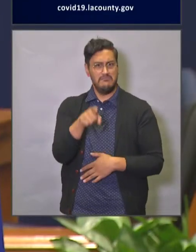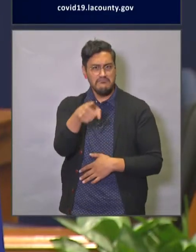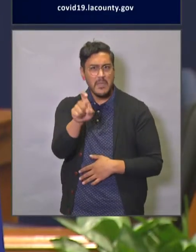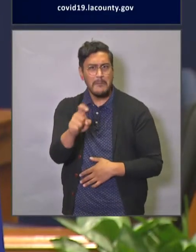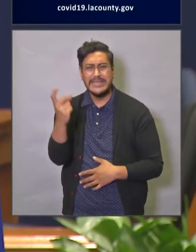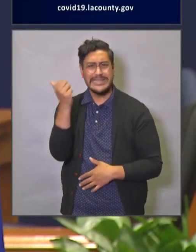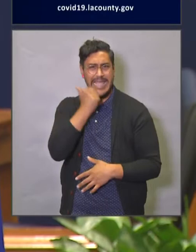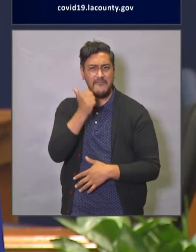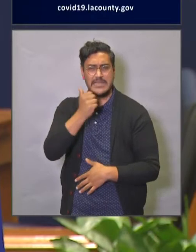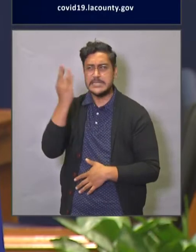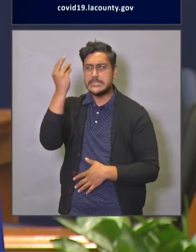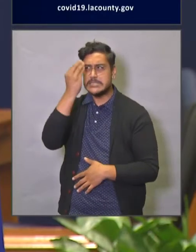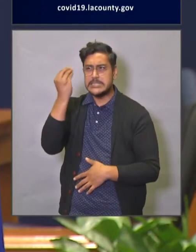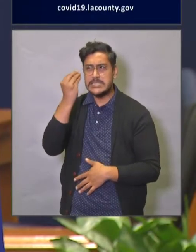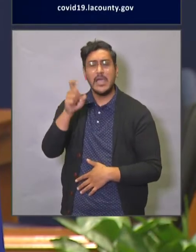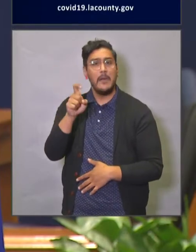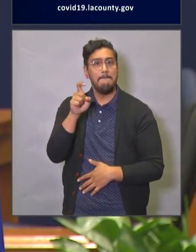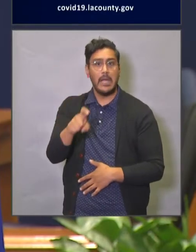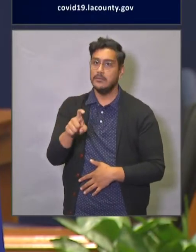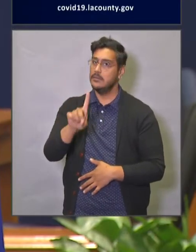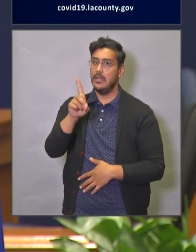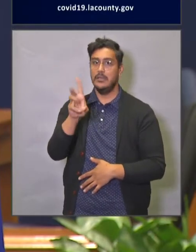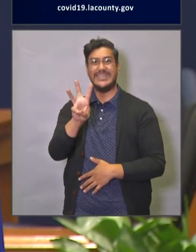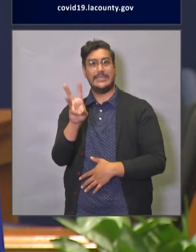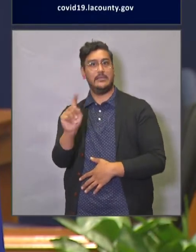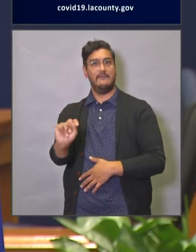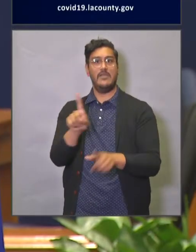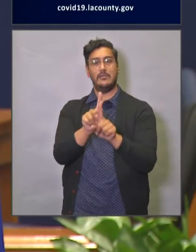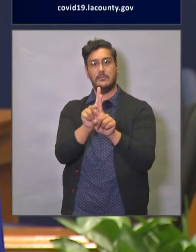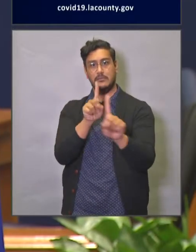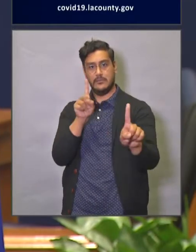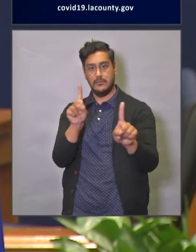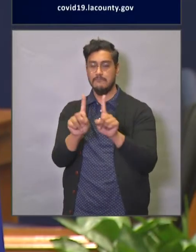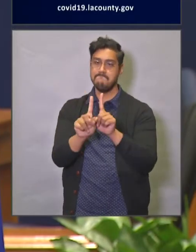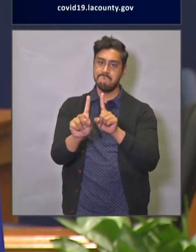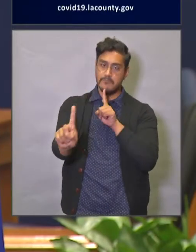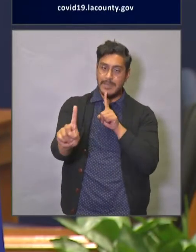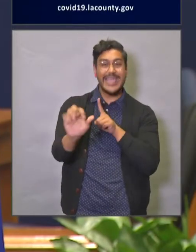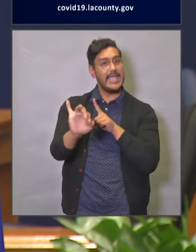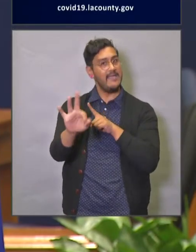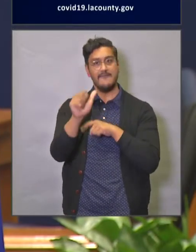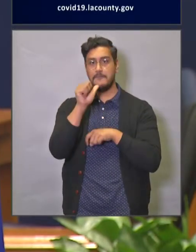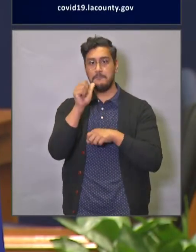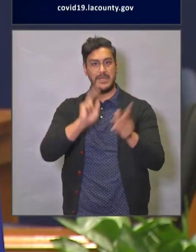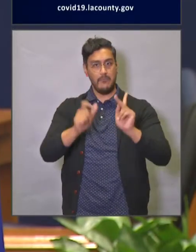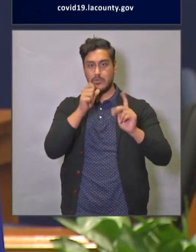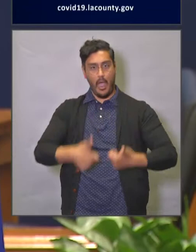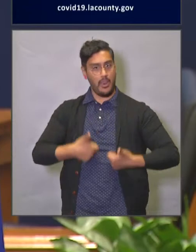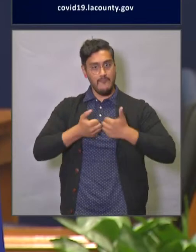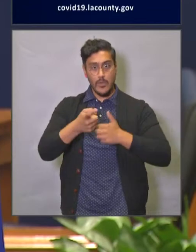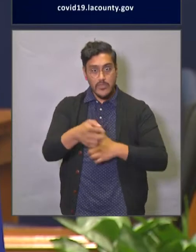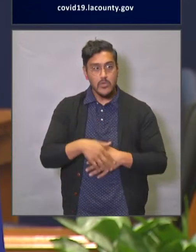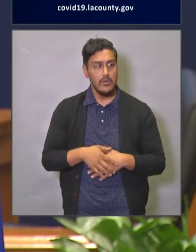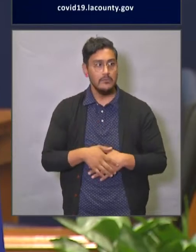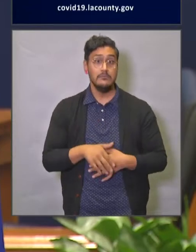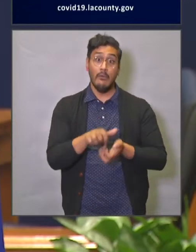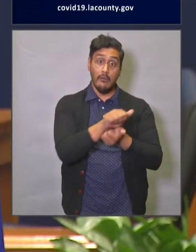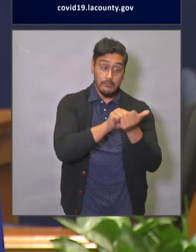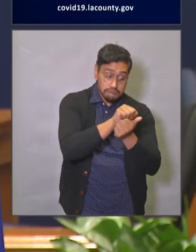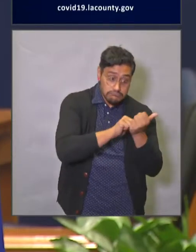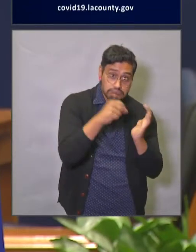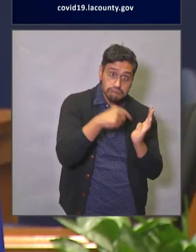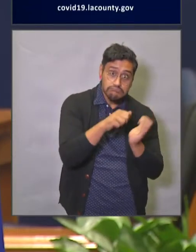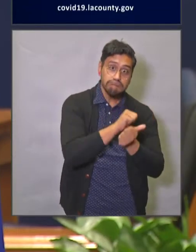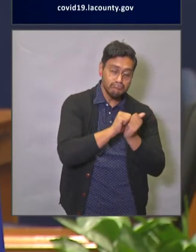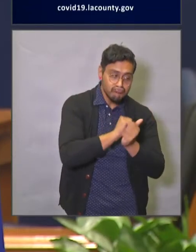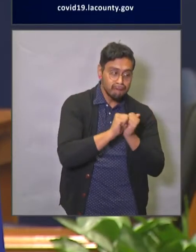everyone's everyday life. Keeping 6 feet of physical distancing from those outside of your family, practicing good hand hygiene, washing your